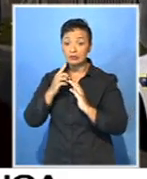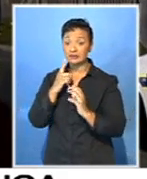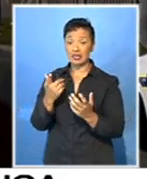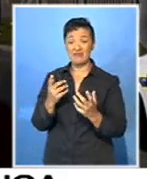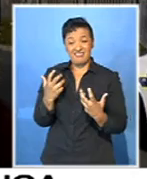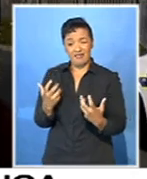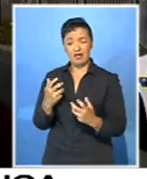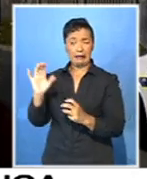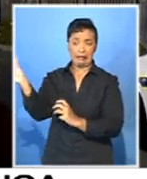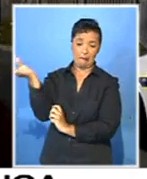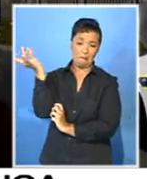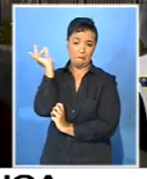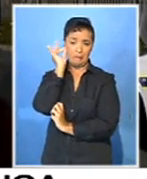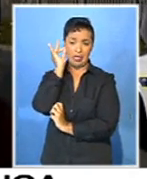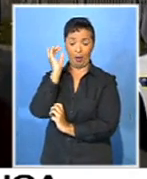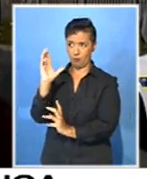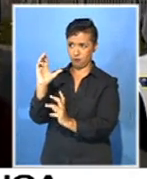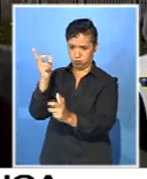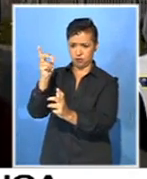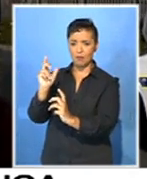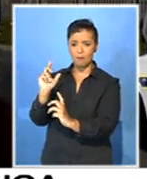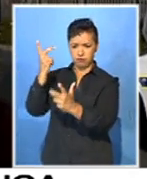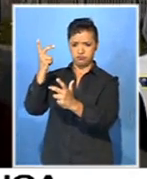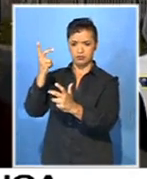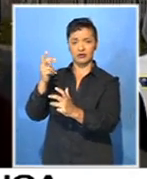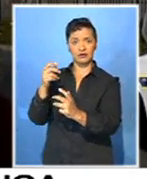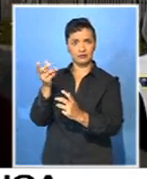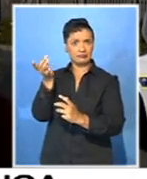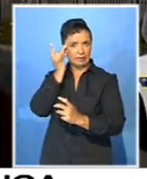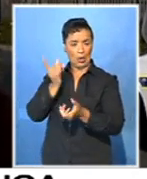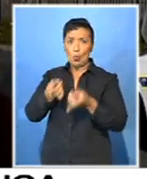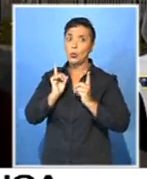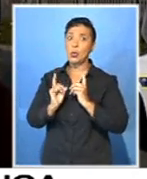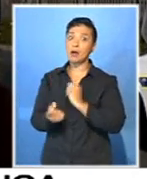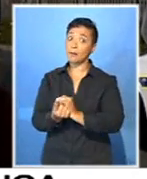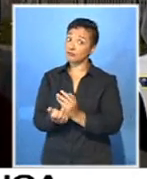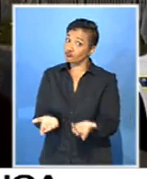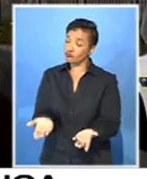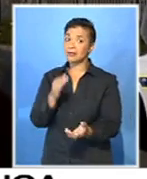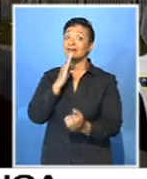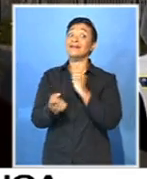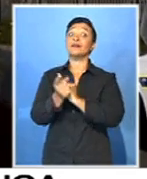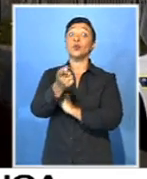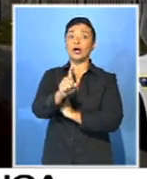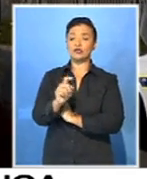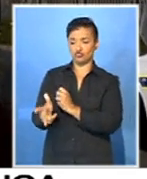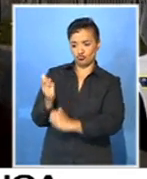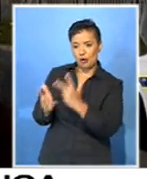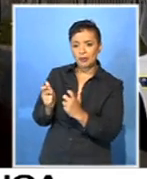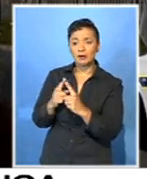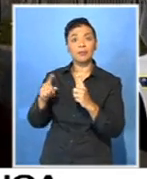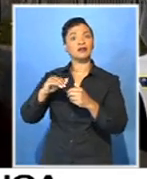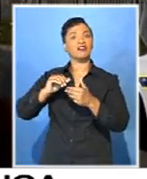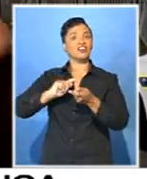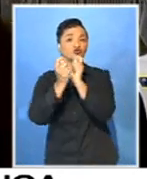heavy artillery. He could clearly hear that it sounded like heavy artillery. And of course, that was the robbery that quickly turned into a